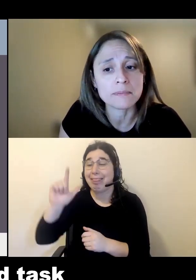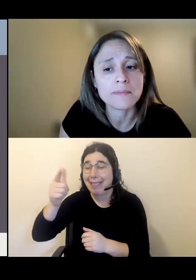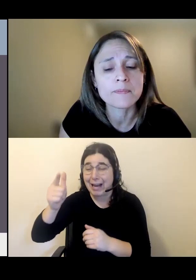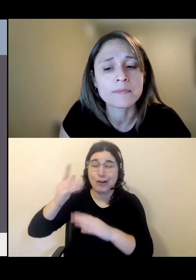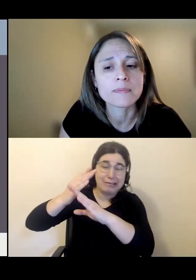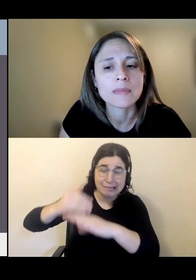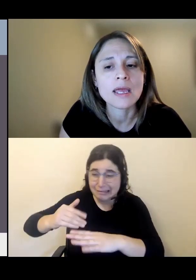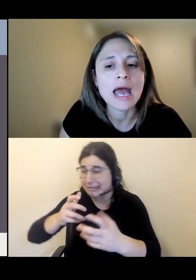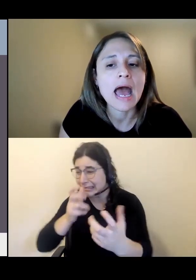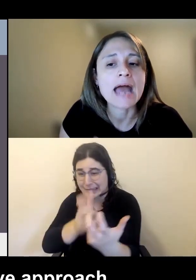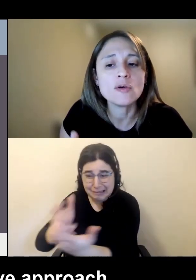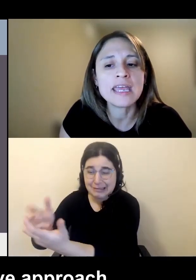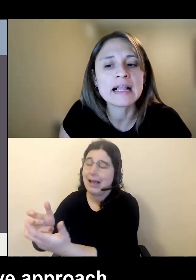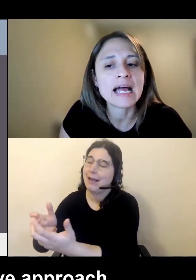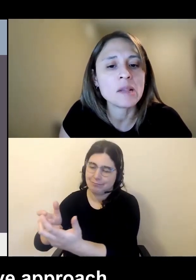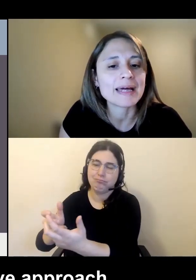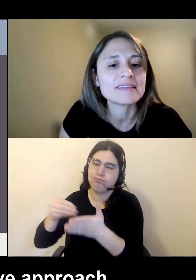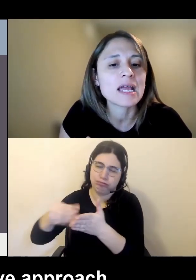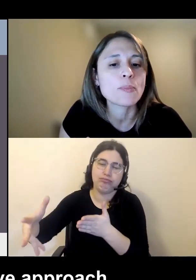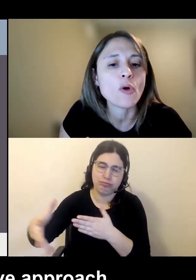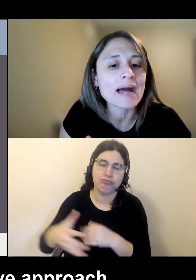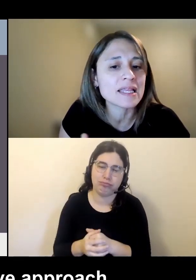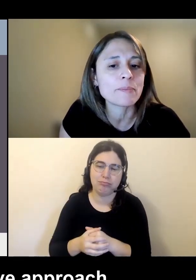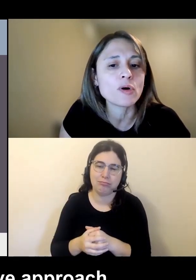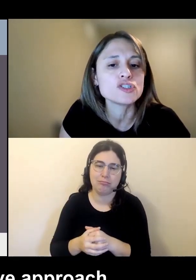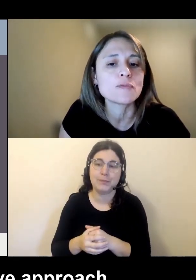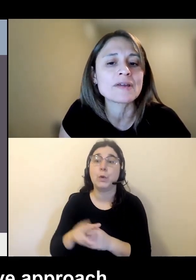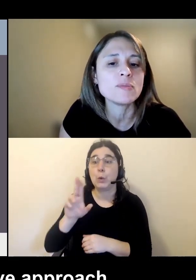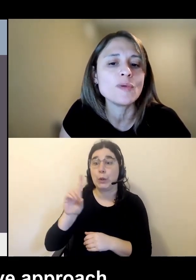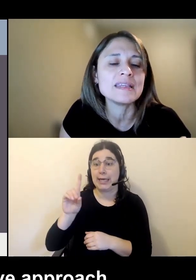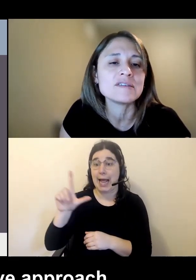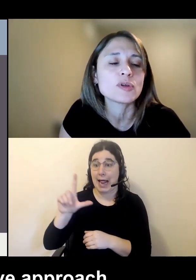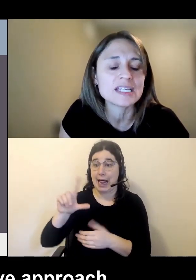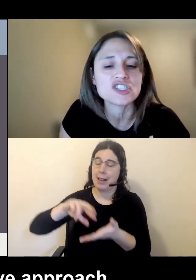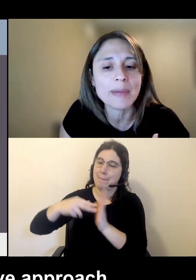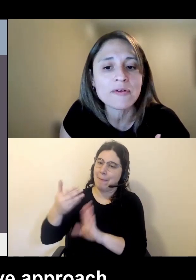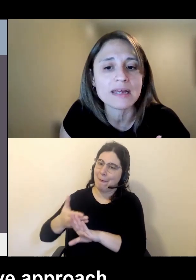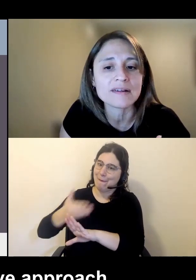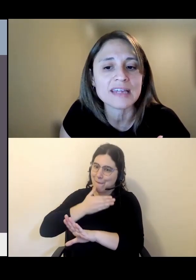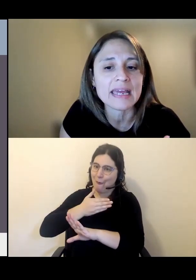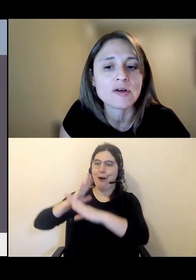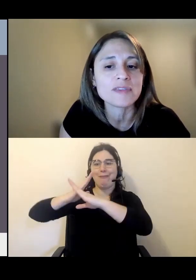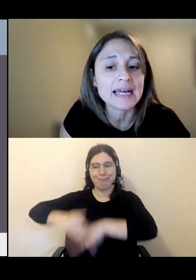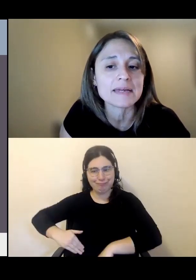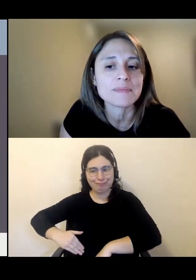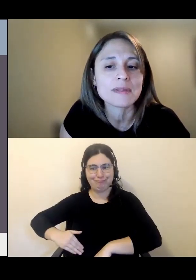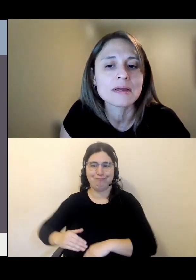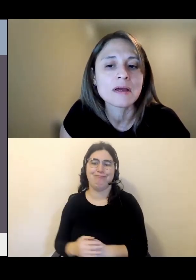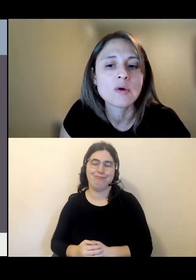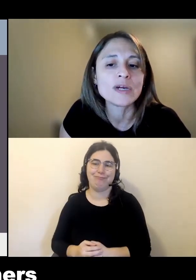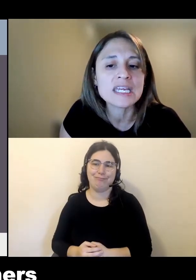long term. And UDL help us take a proactive approach by removing these potential barriers ahead of